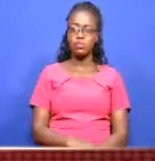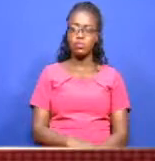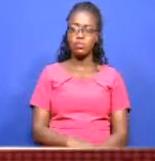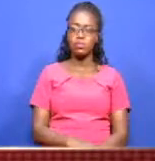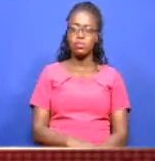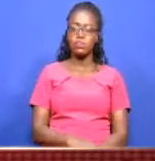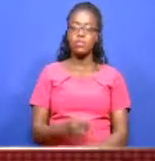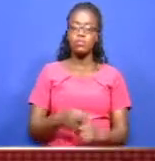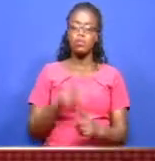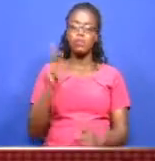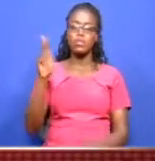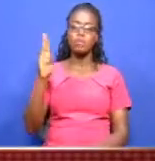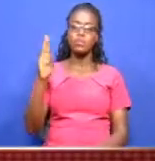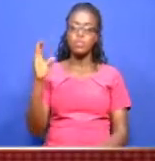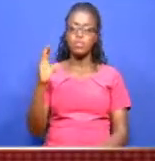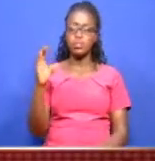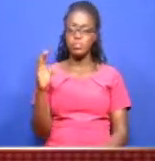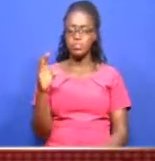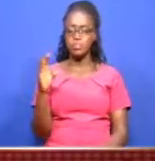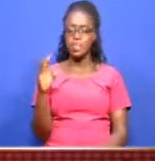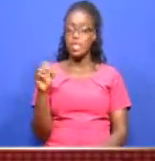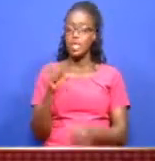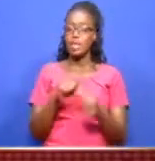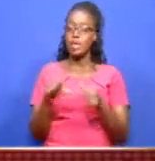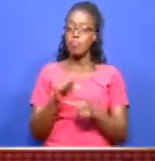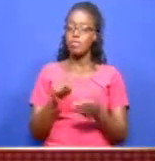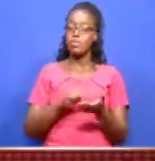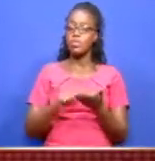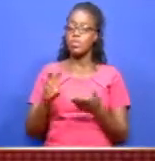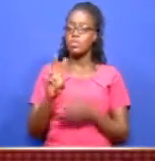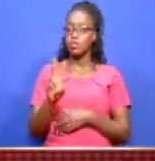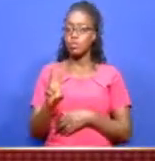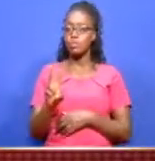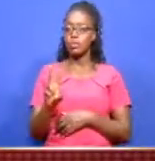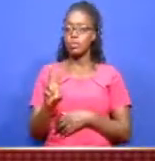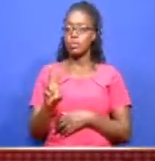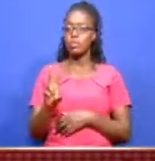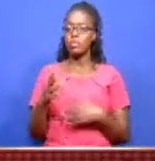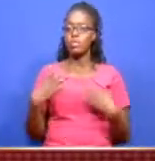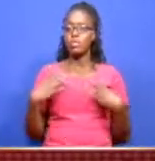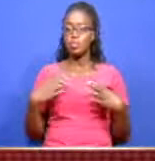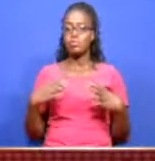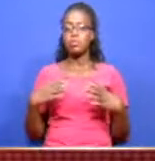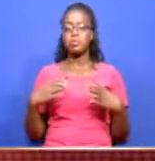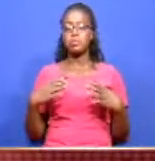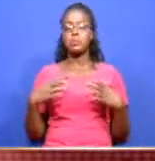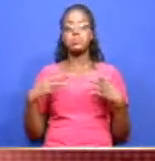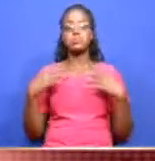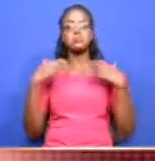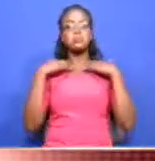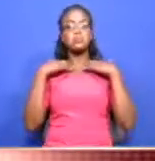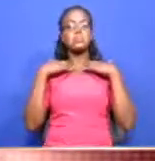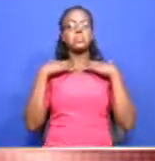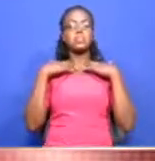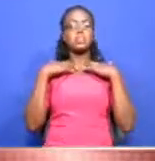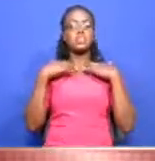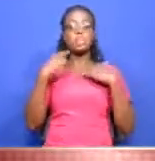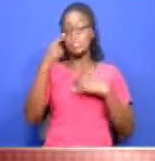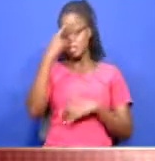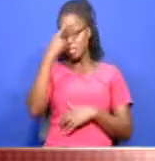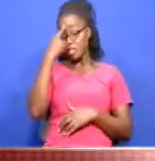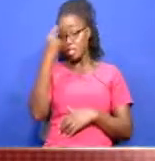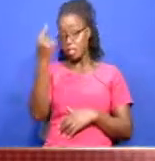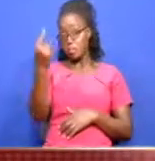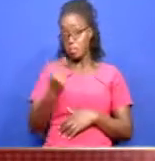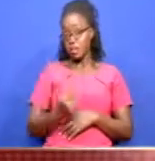from KBC, and it's been about 2 weeks since the people who are stranded, the Kenyans who are stranded in India, jetted back into